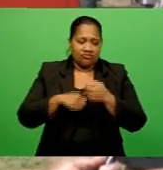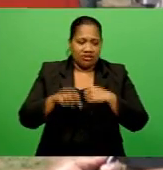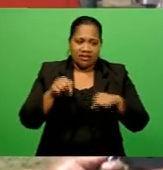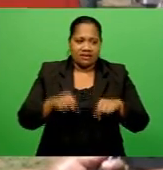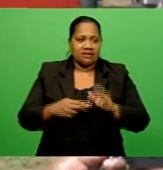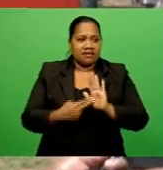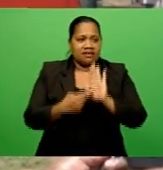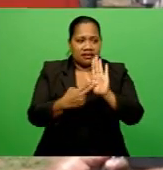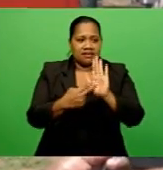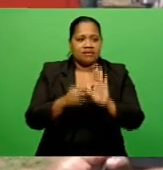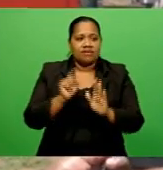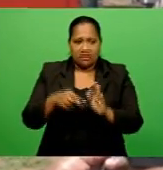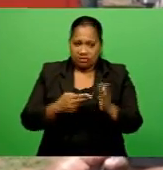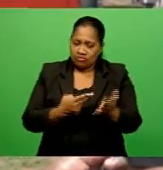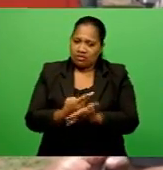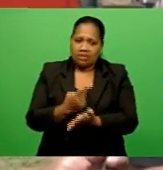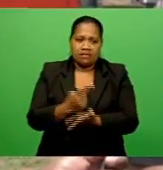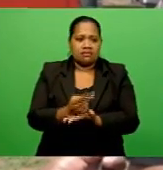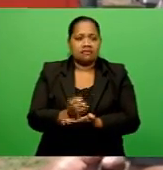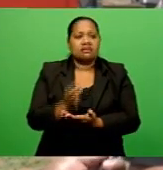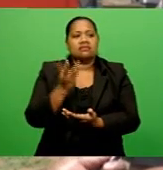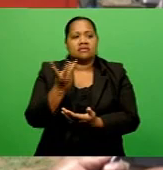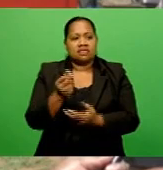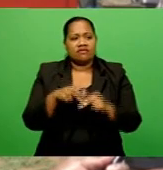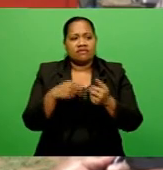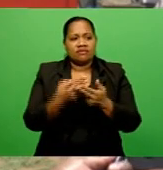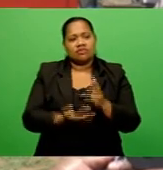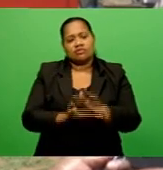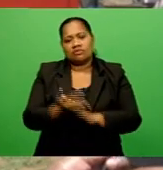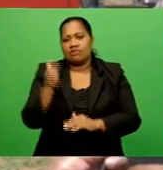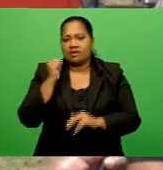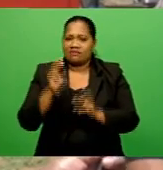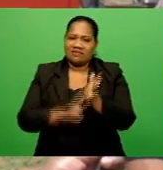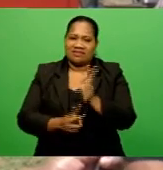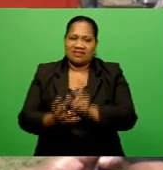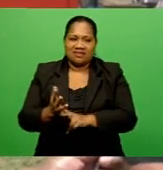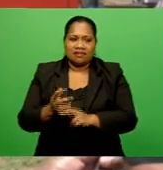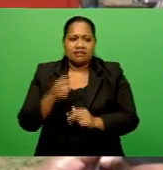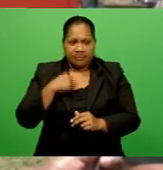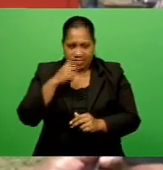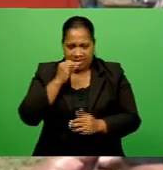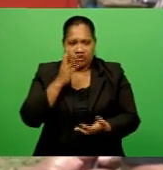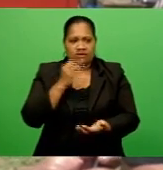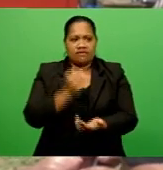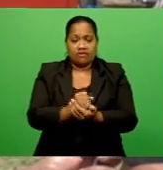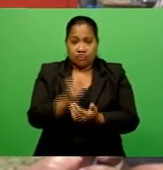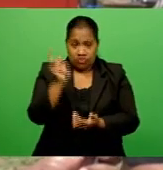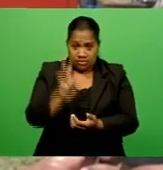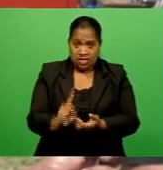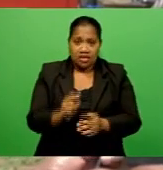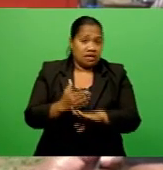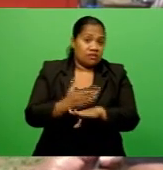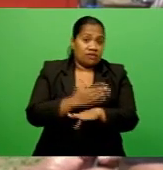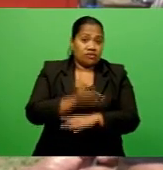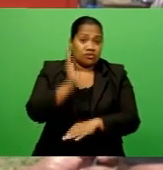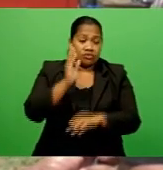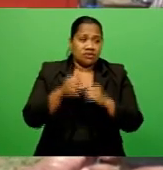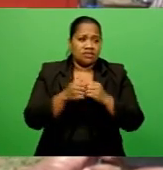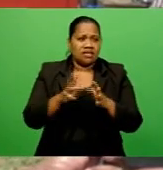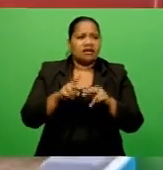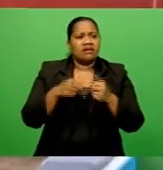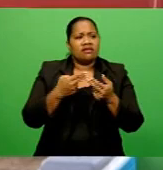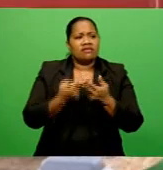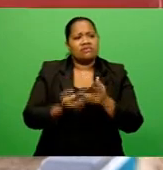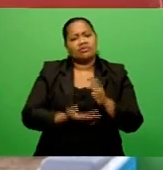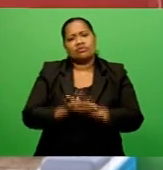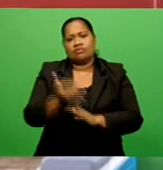is the truth. Some families have moved back to the village. I can confirm, as of today, before school started, our family has moved back to